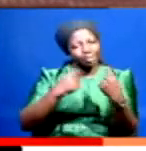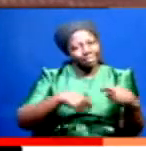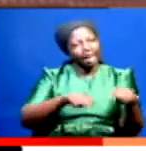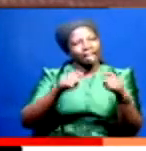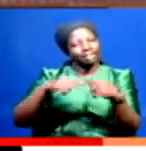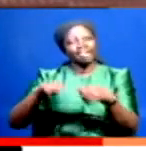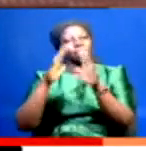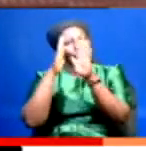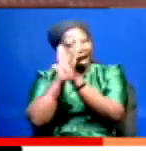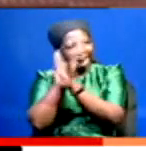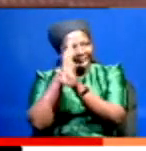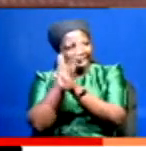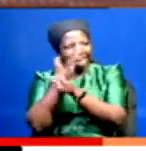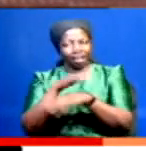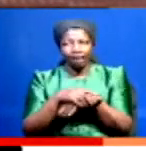some kind of a